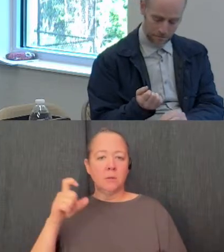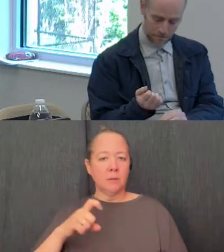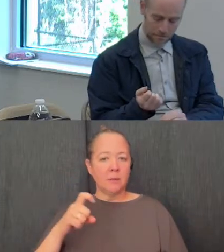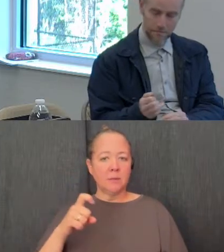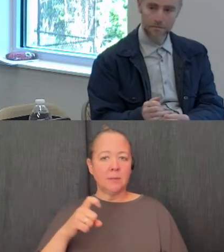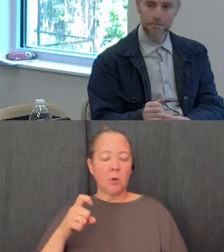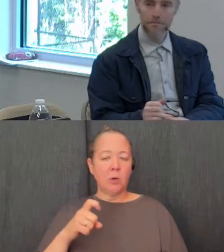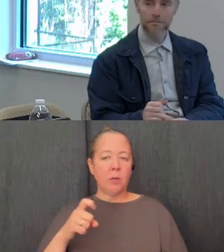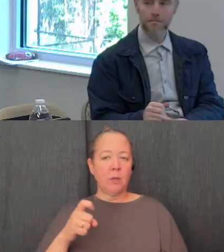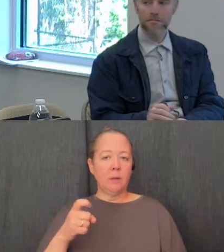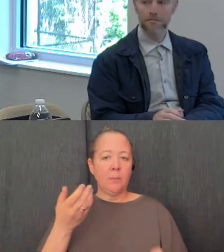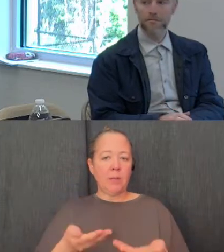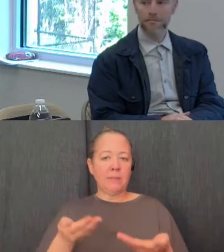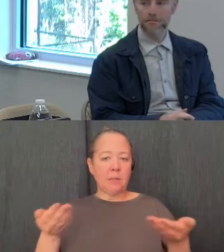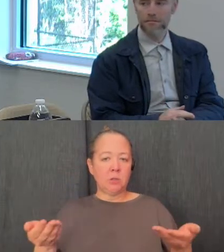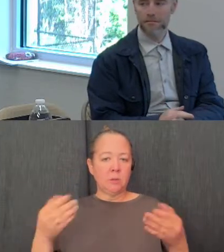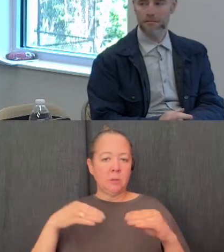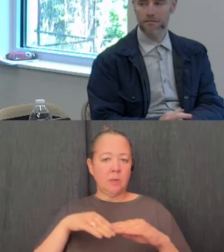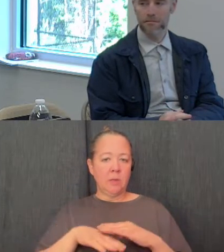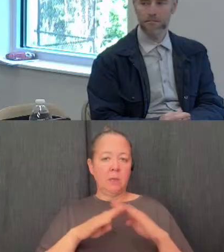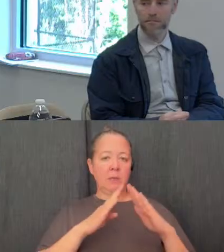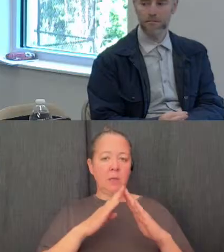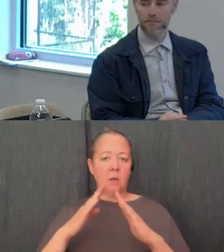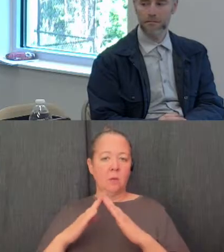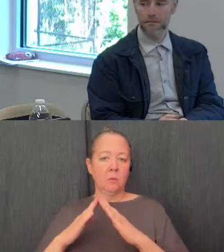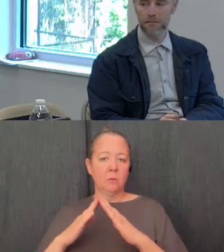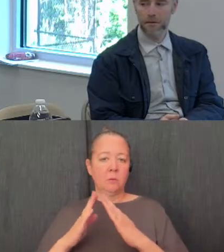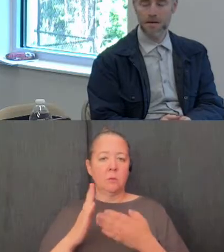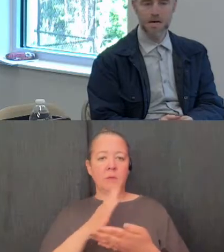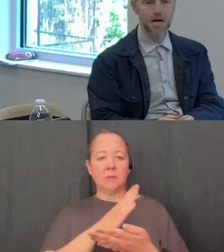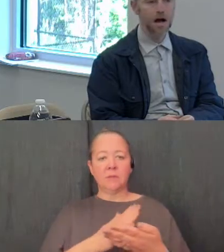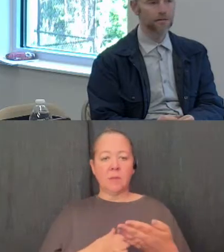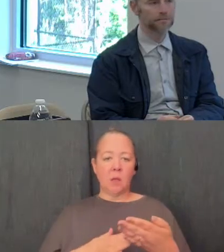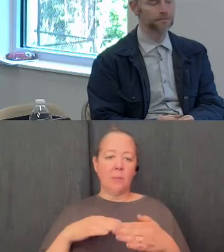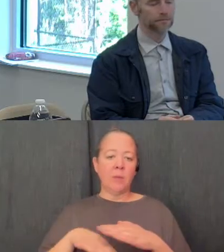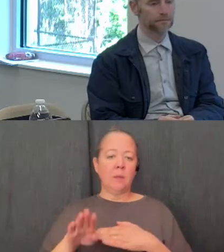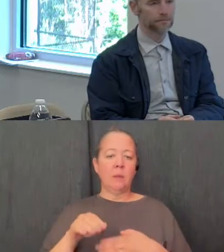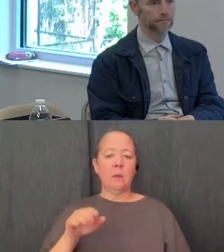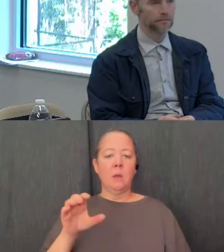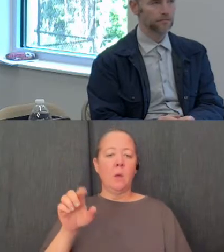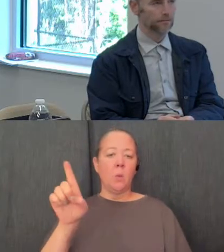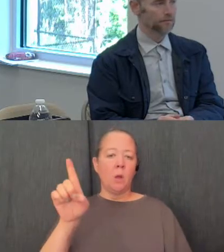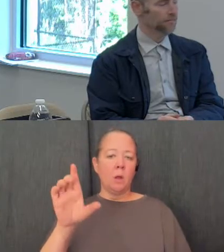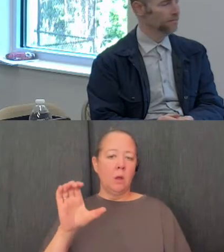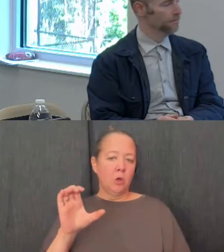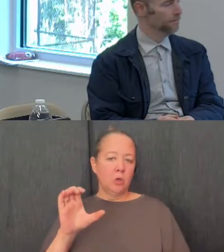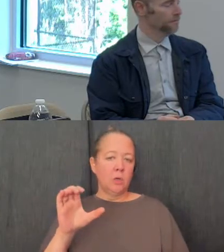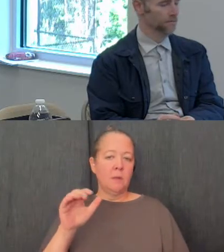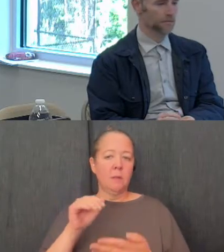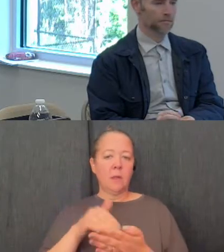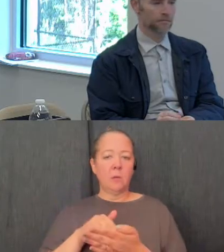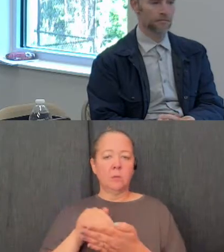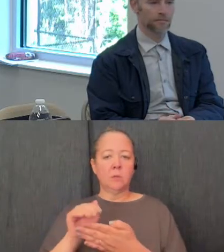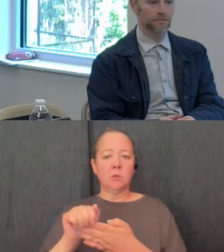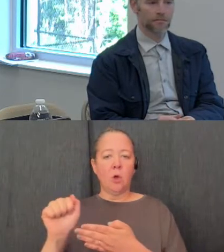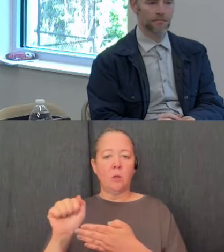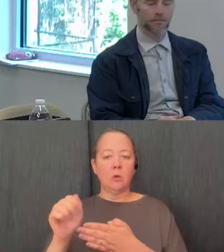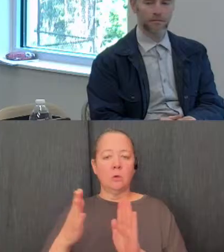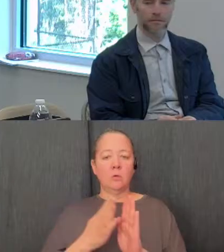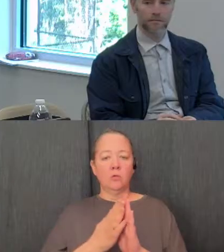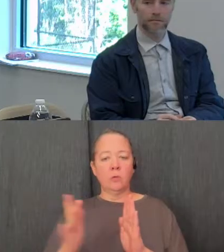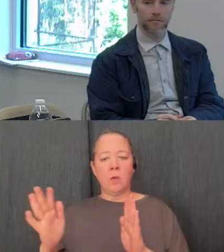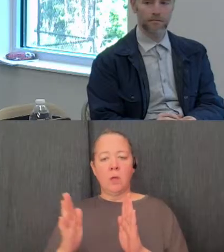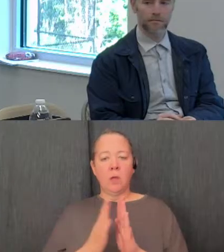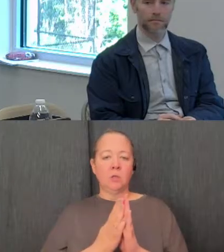positions in town, some in the $100,000 range. I think more of that should be looked